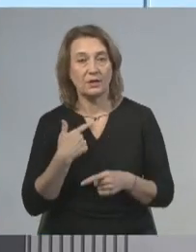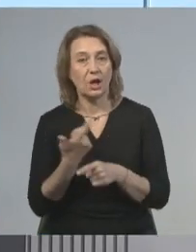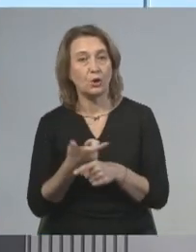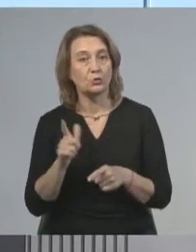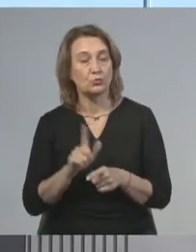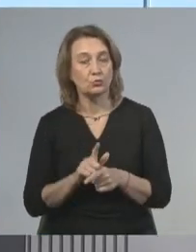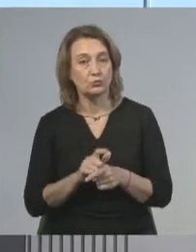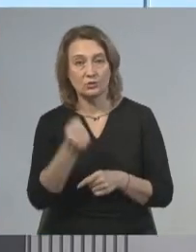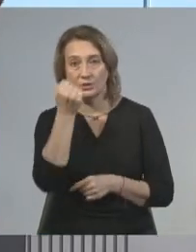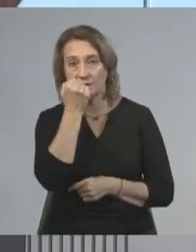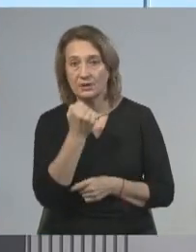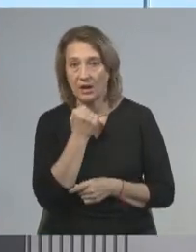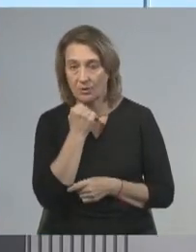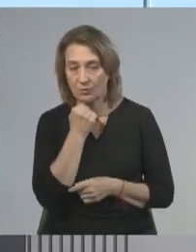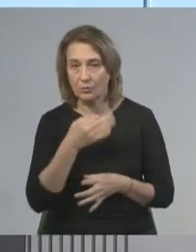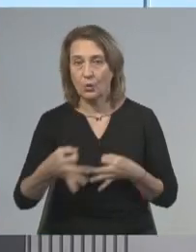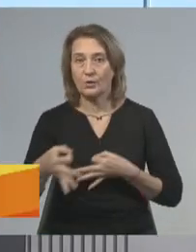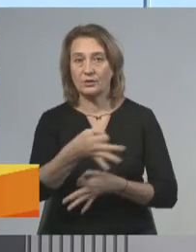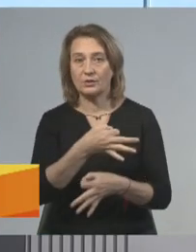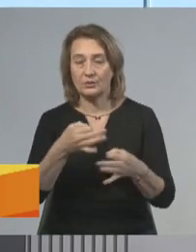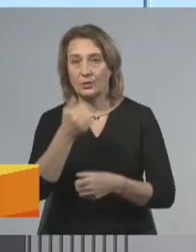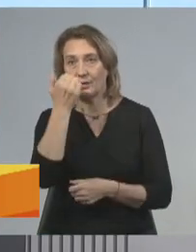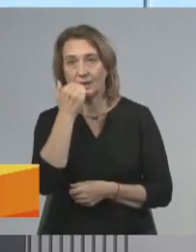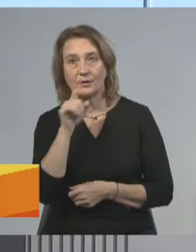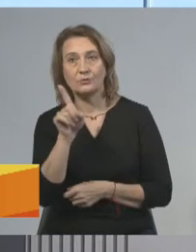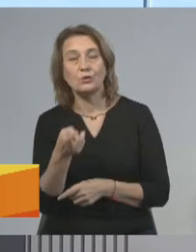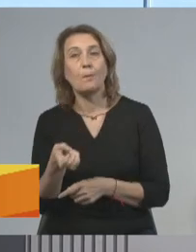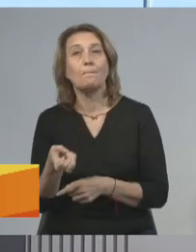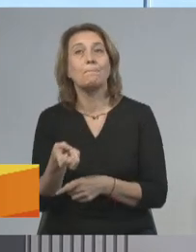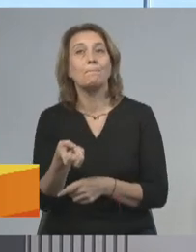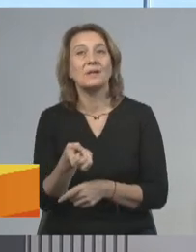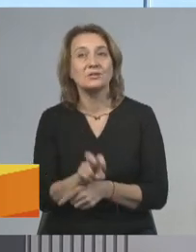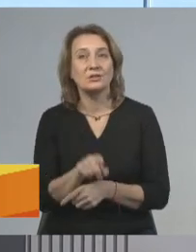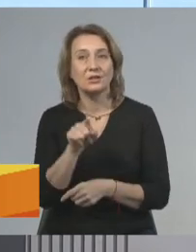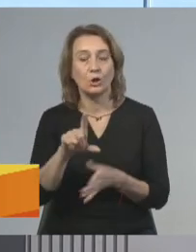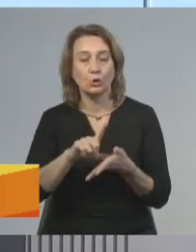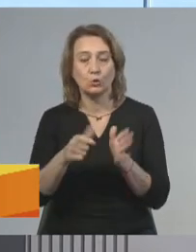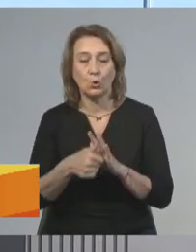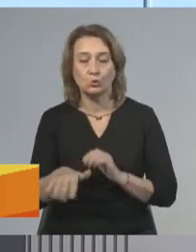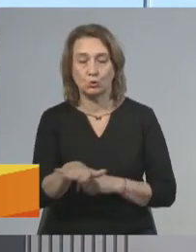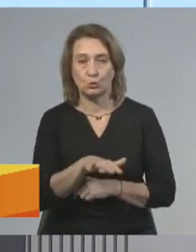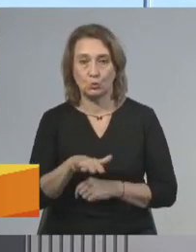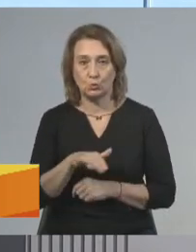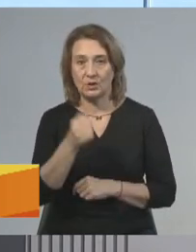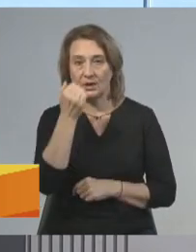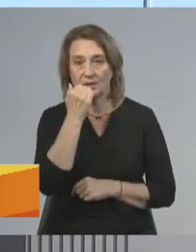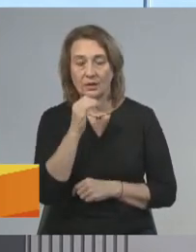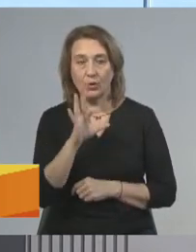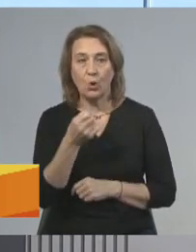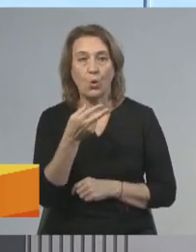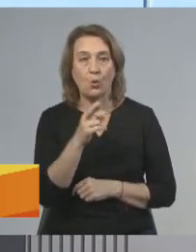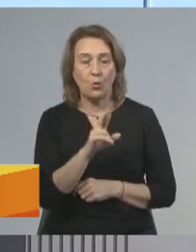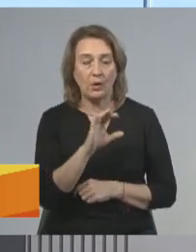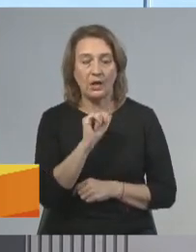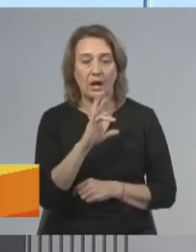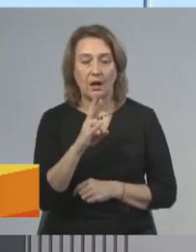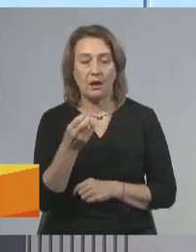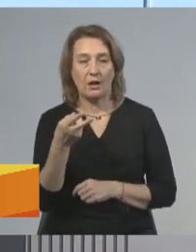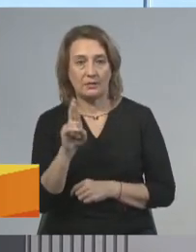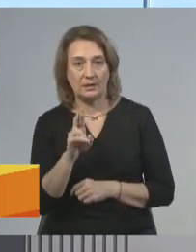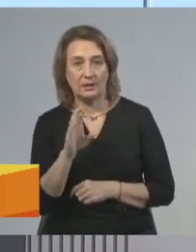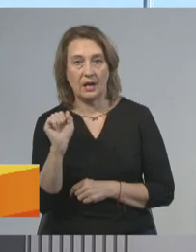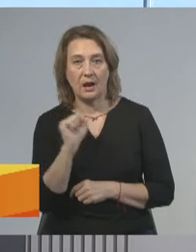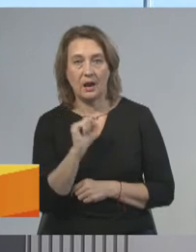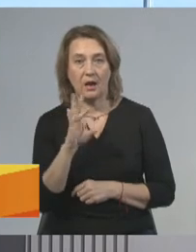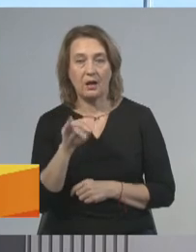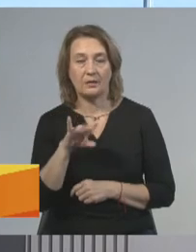to tackle those issues i would like to thank you sir he and all participants of the discussion thanks all her